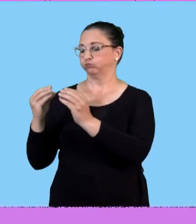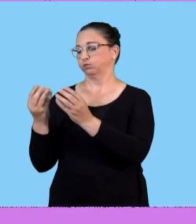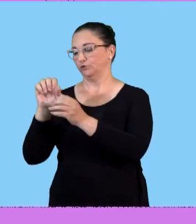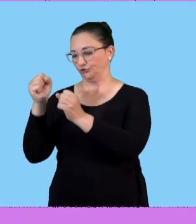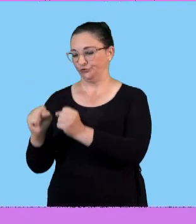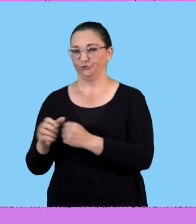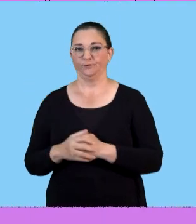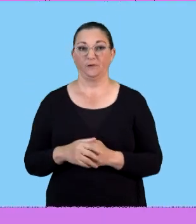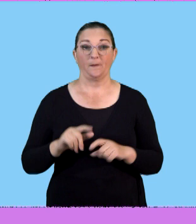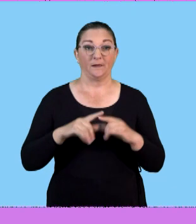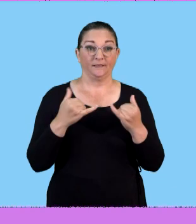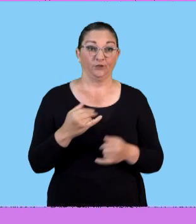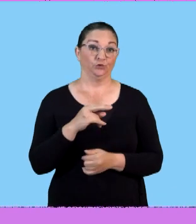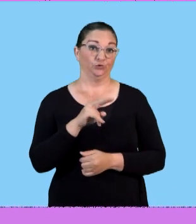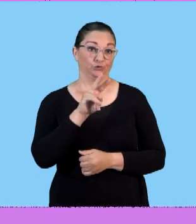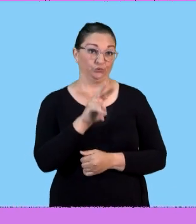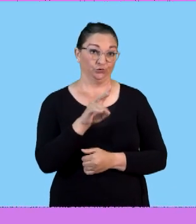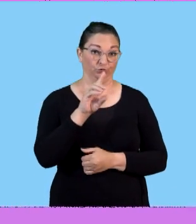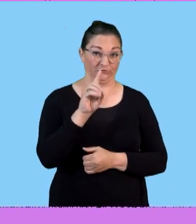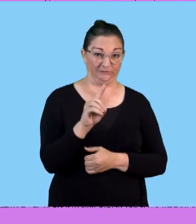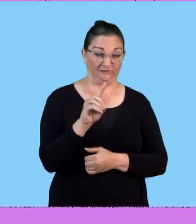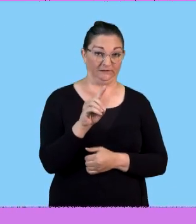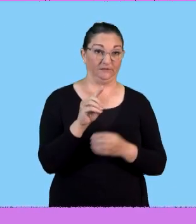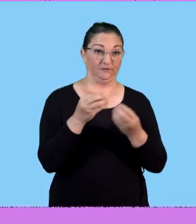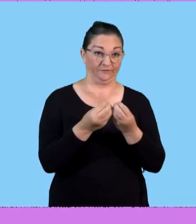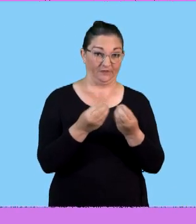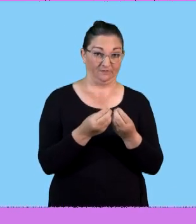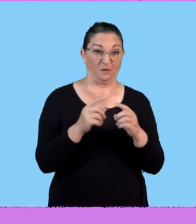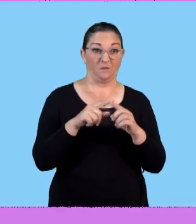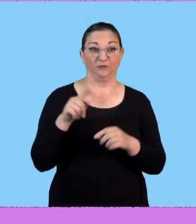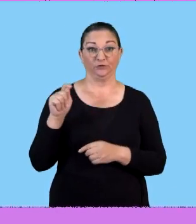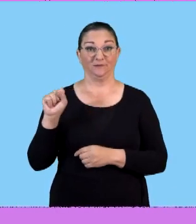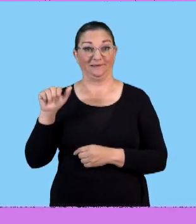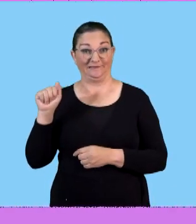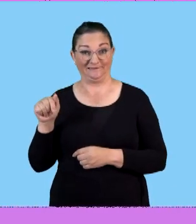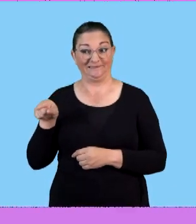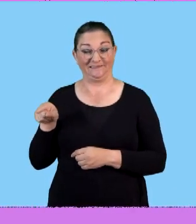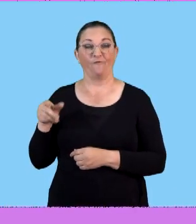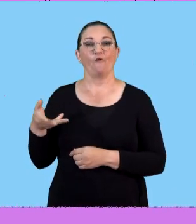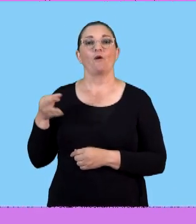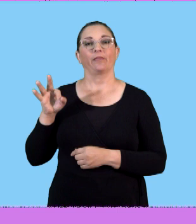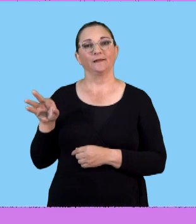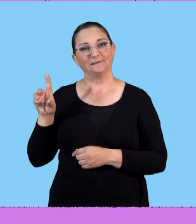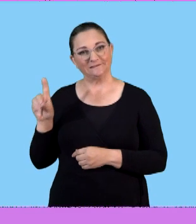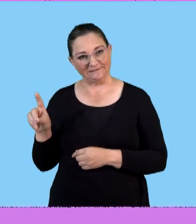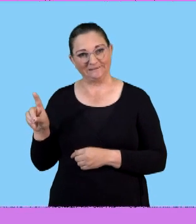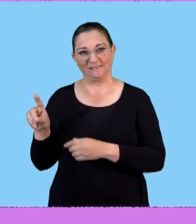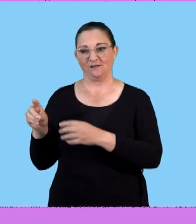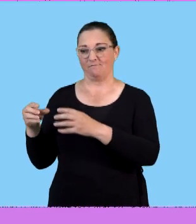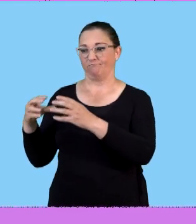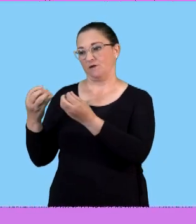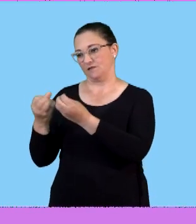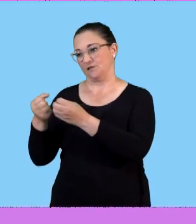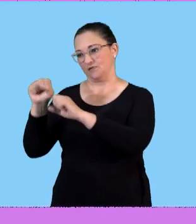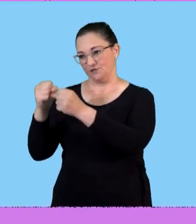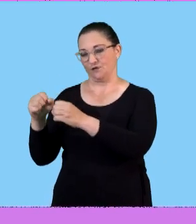is it applicable? When we work with a 2-dimensional figure, and then total surface area will be applicable when we work with the